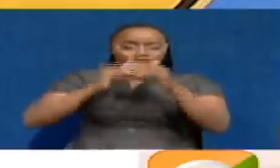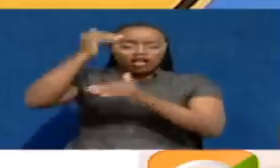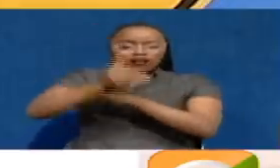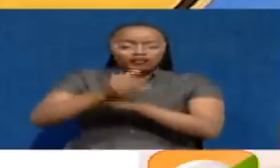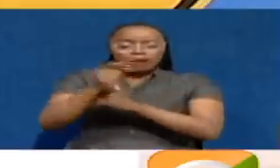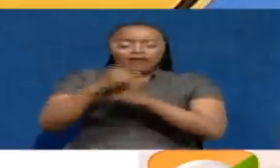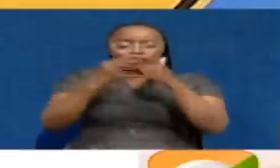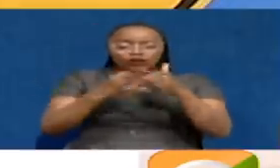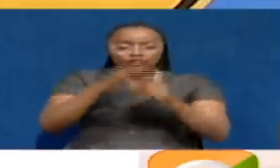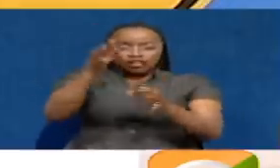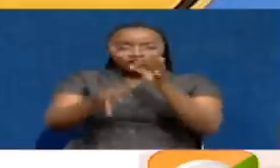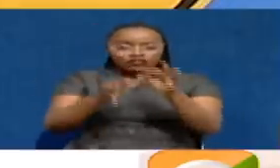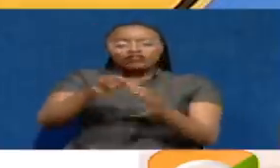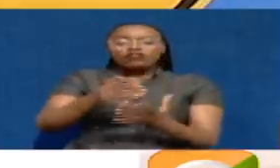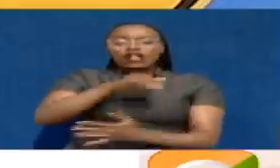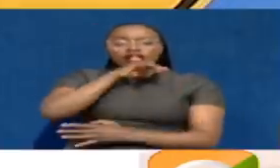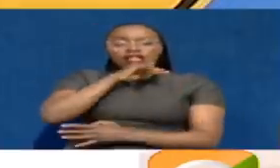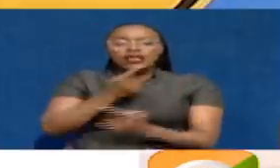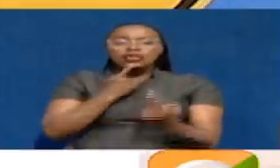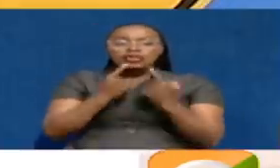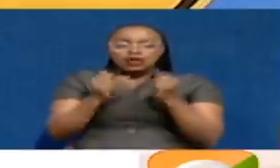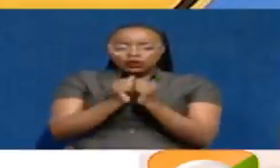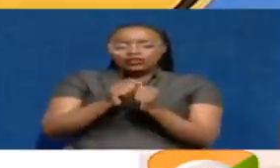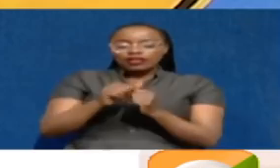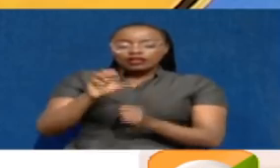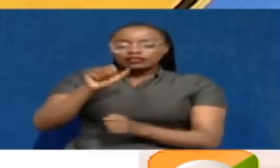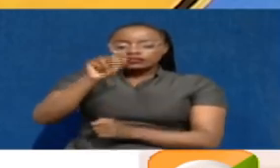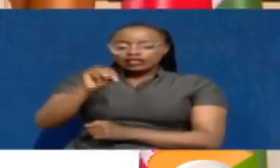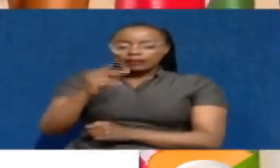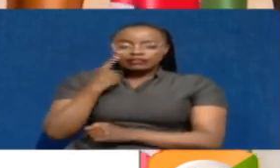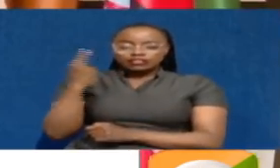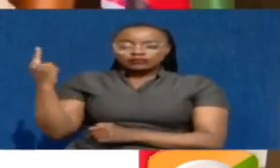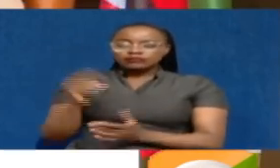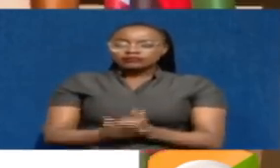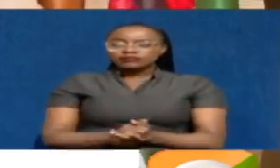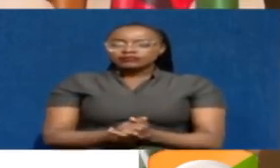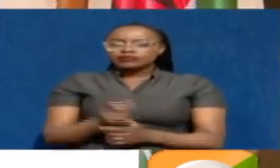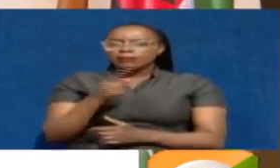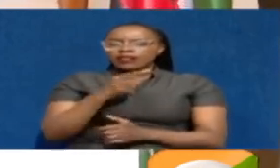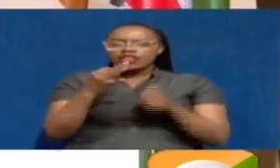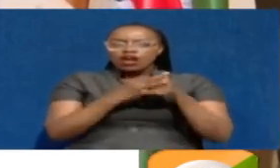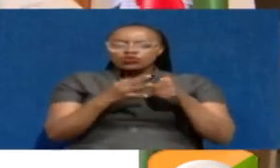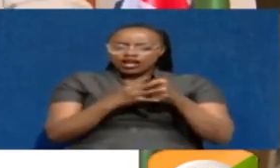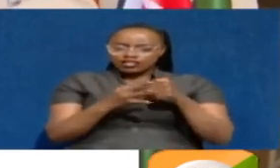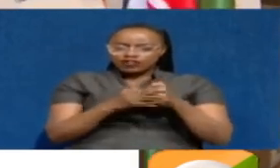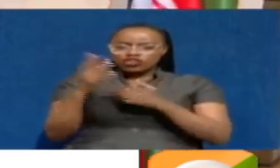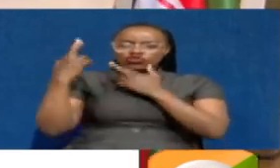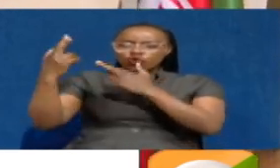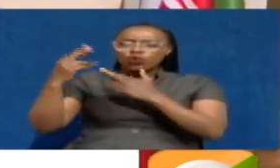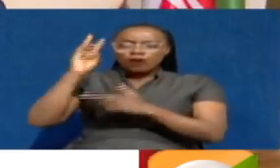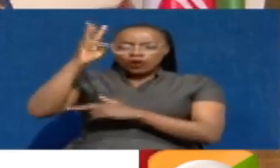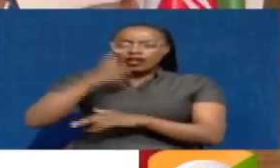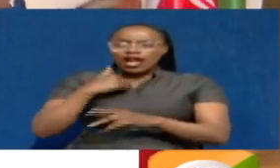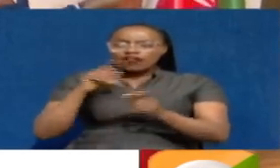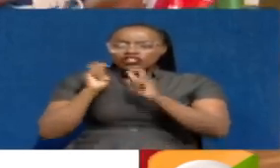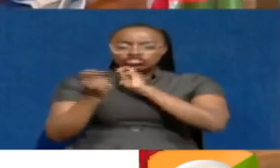the August judgment. Odinga spoke to Sam Ogina. August is the month that you are hoping that we'll be